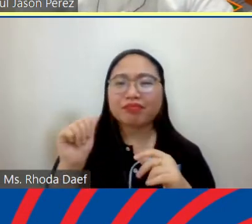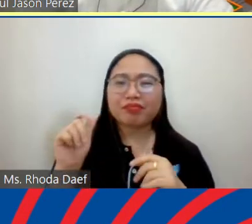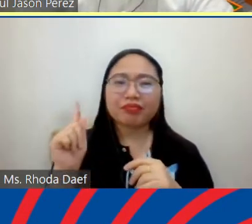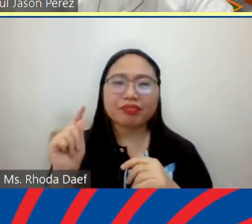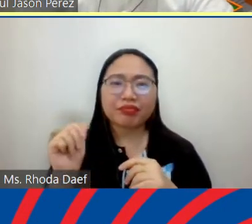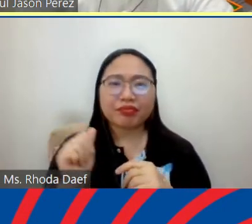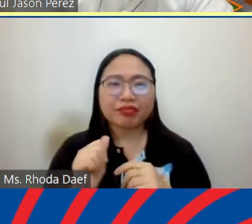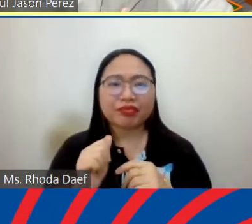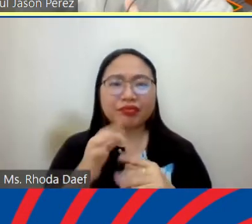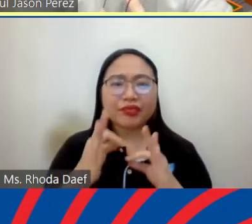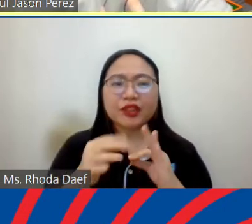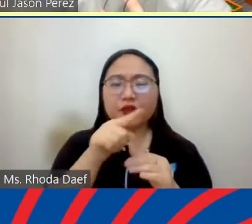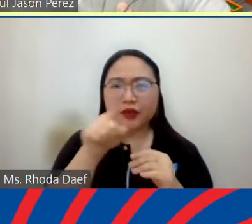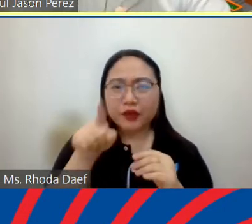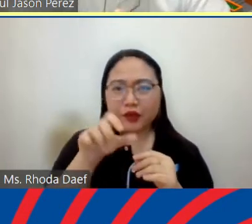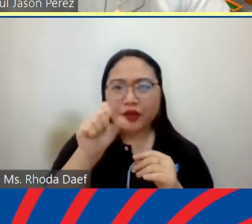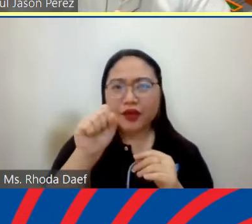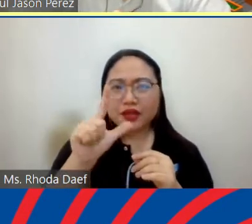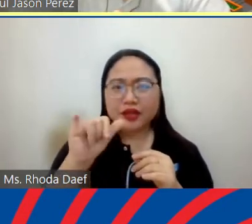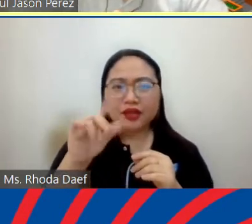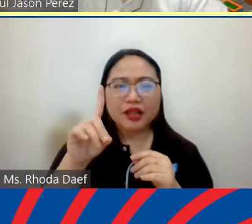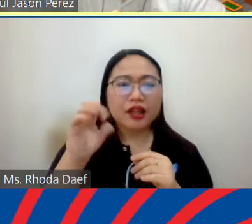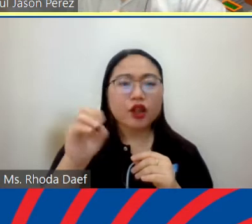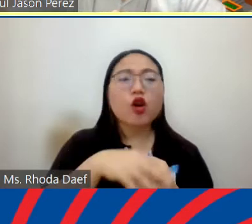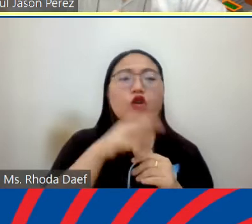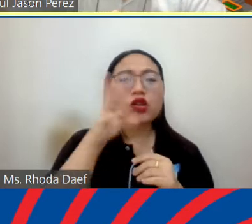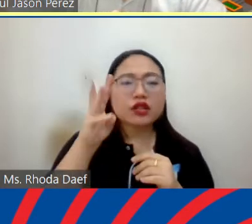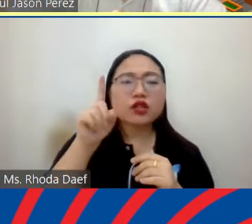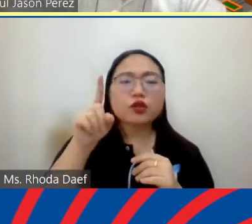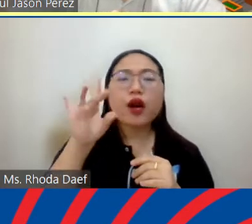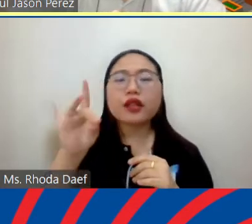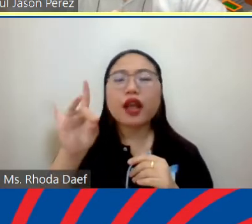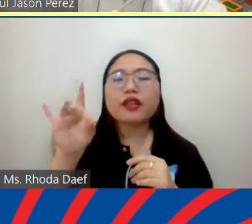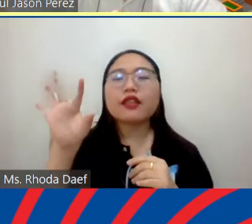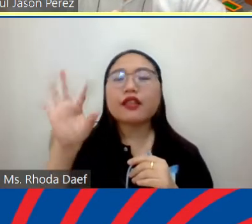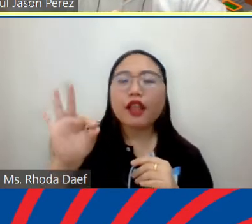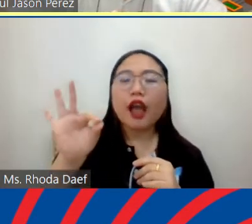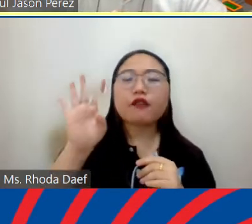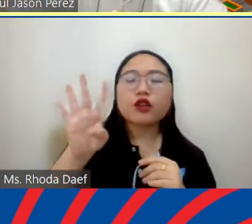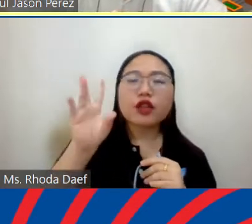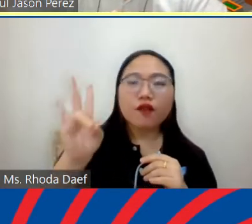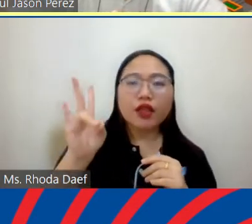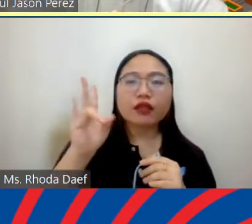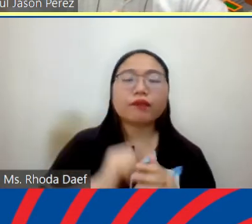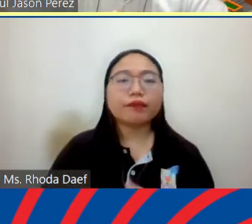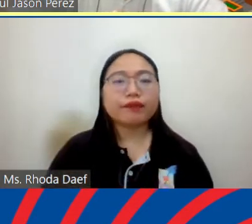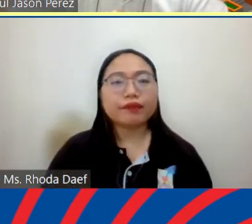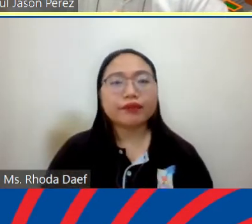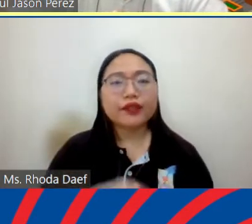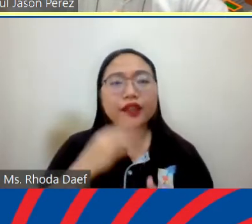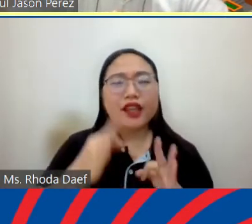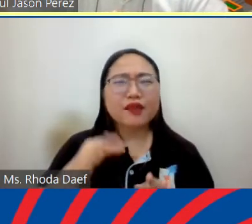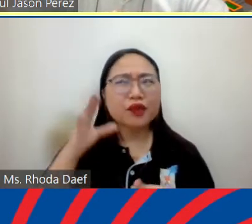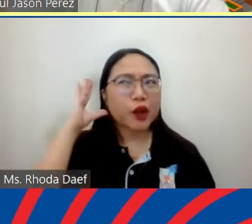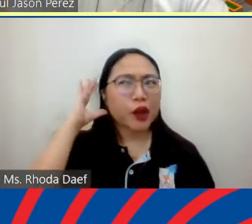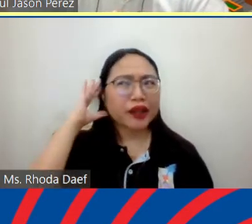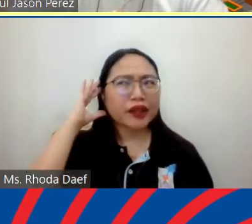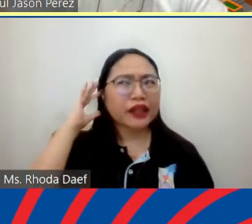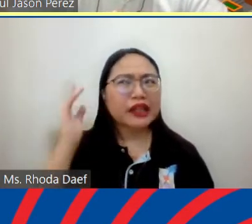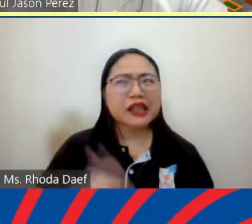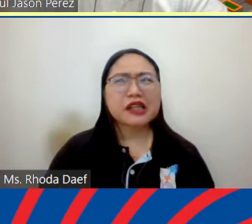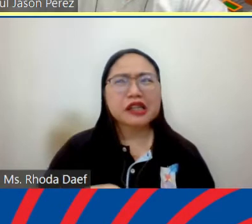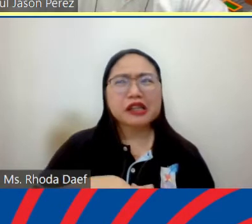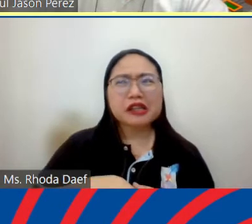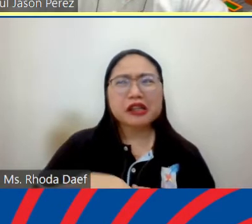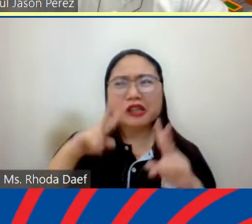on Slido, the code is 618947. When you hear research data, ano